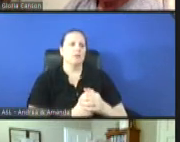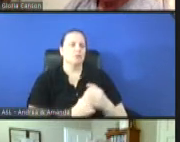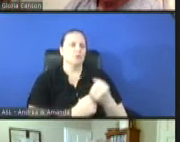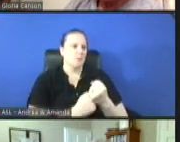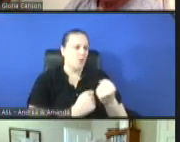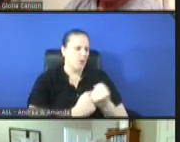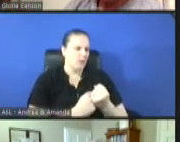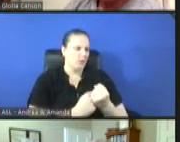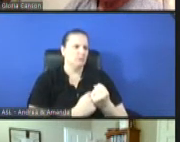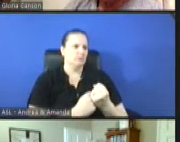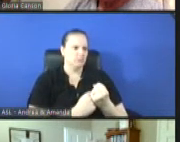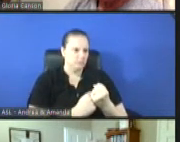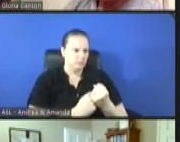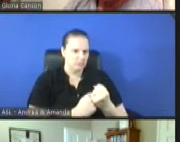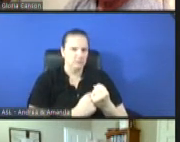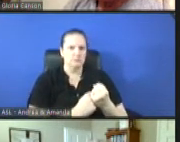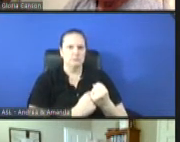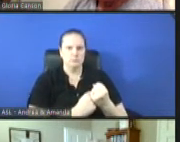support,